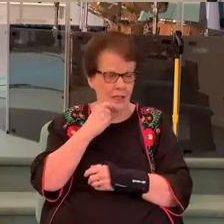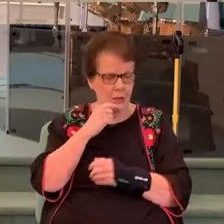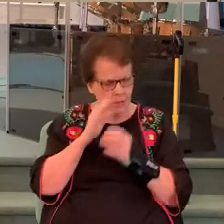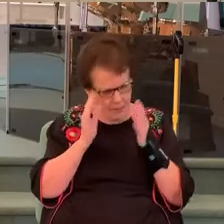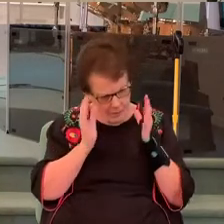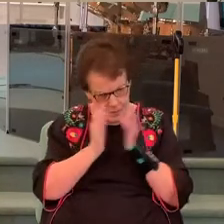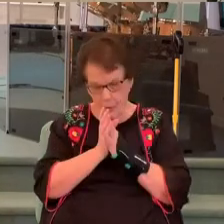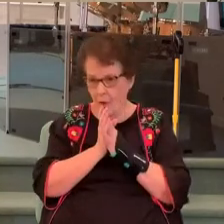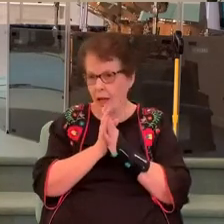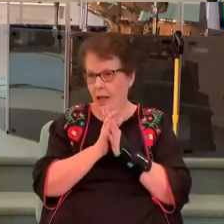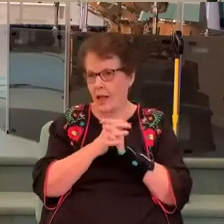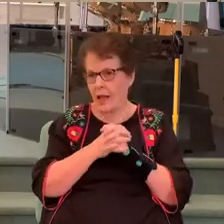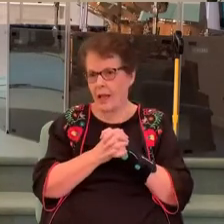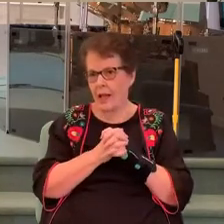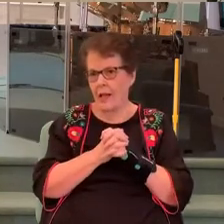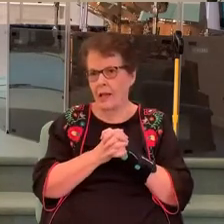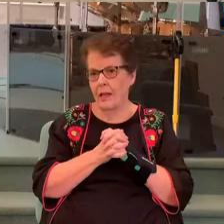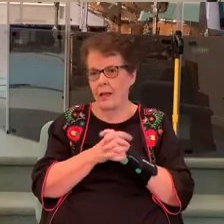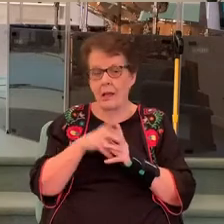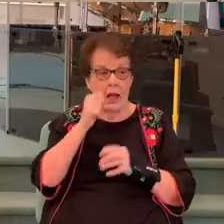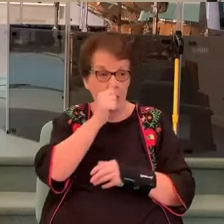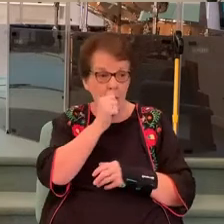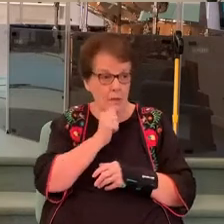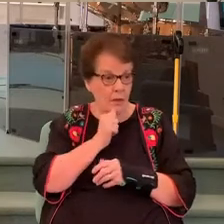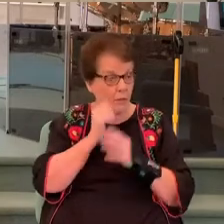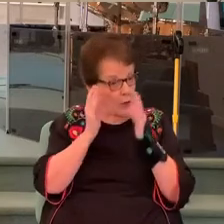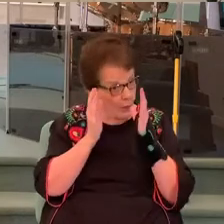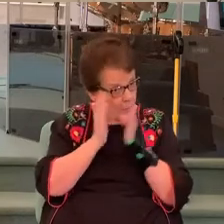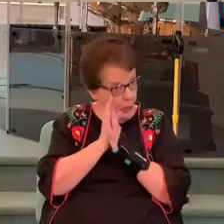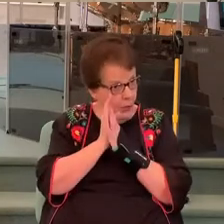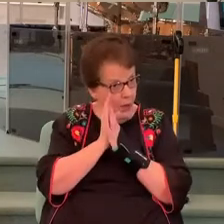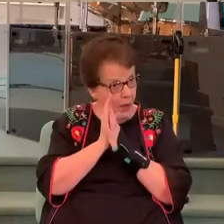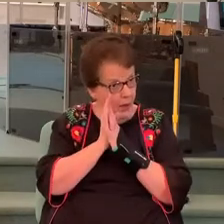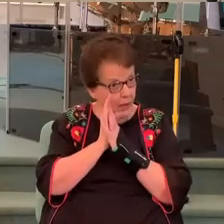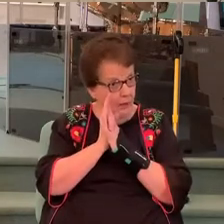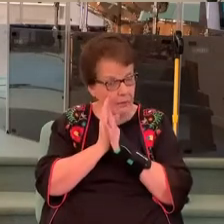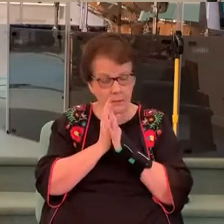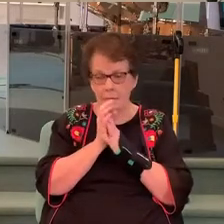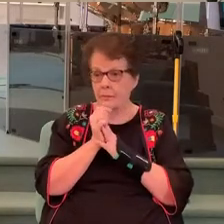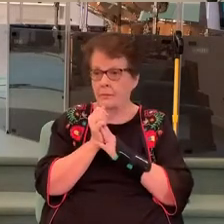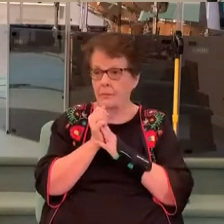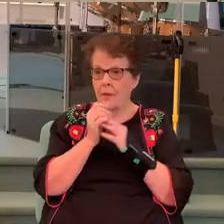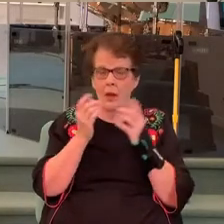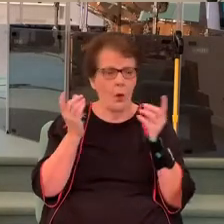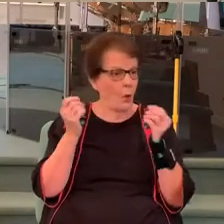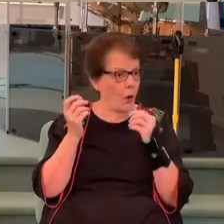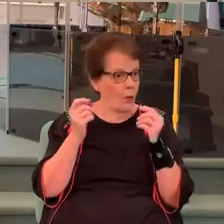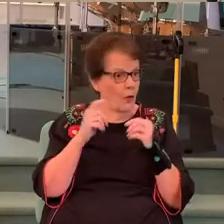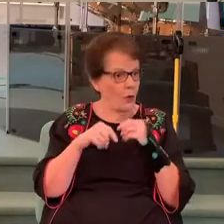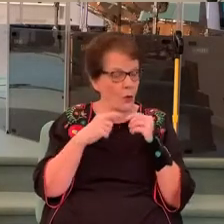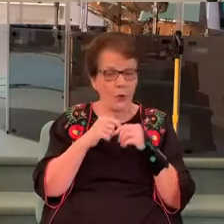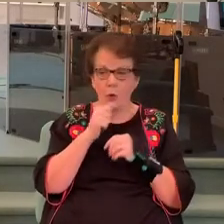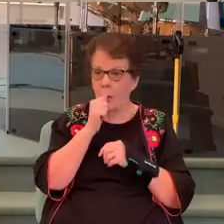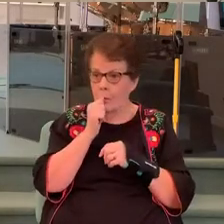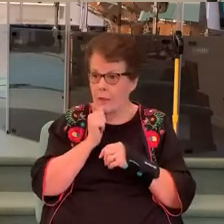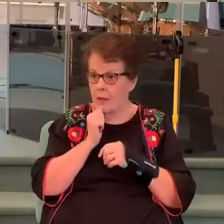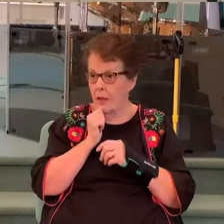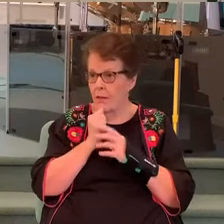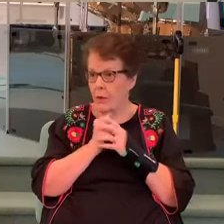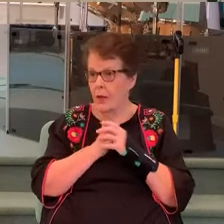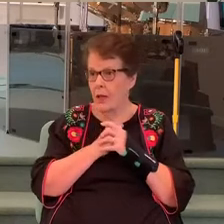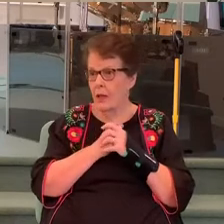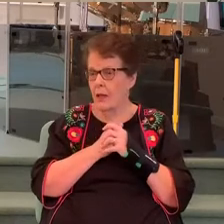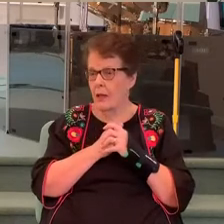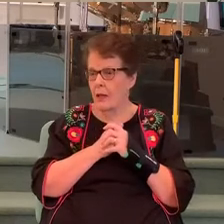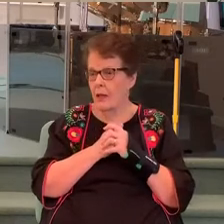first, are you suffering? Pray. What do? When we're suffering, we complain,